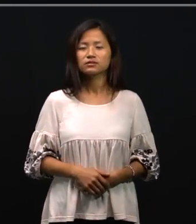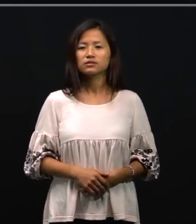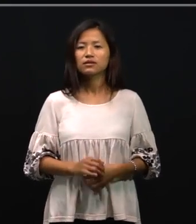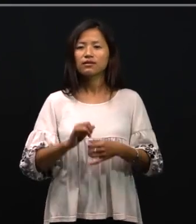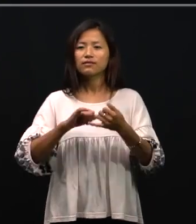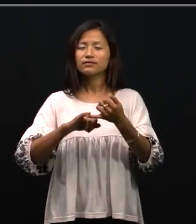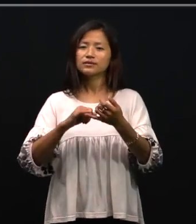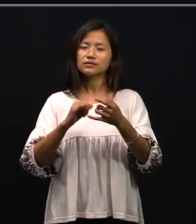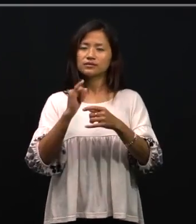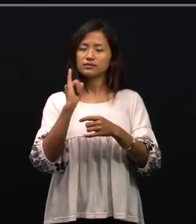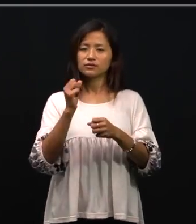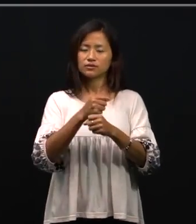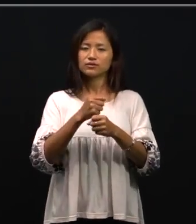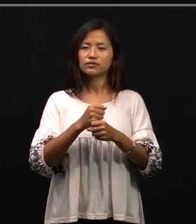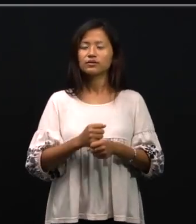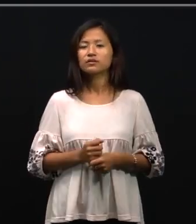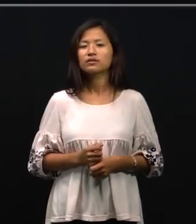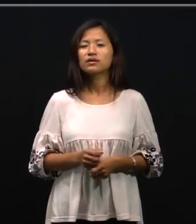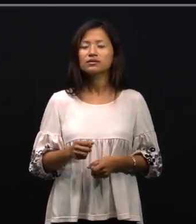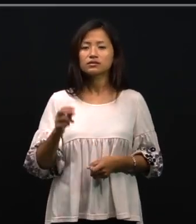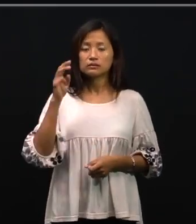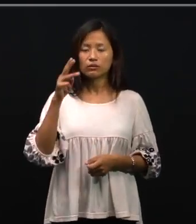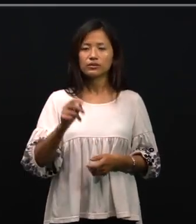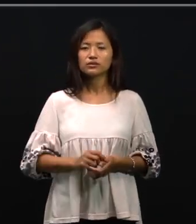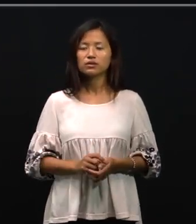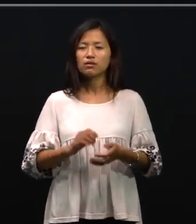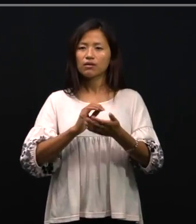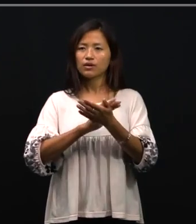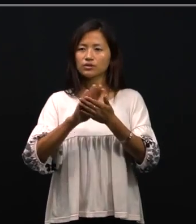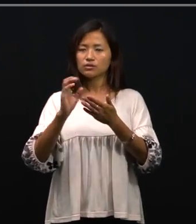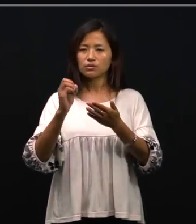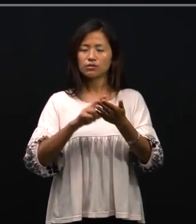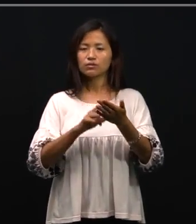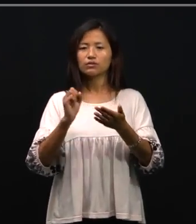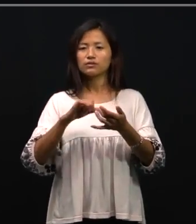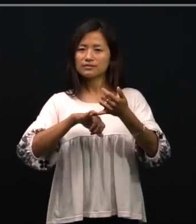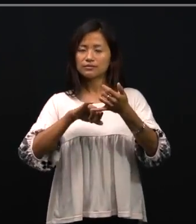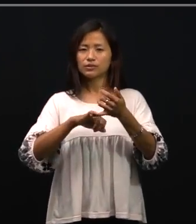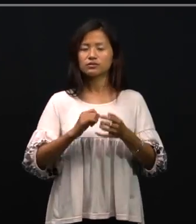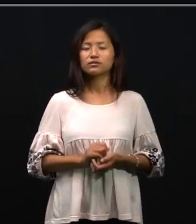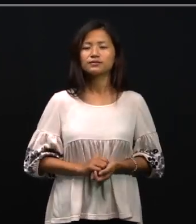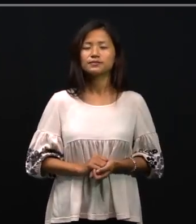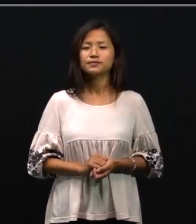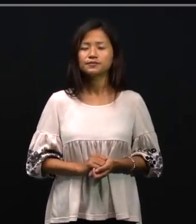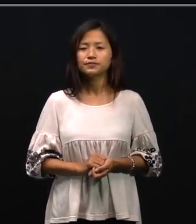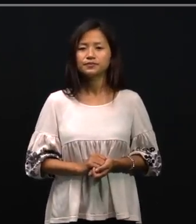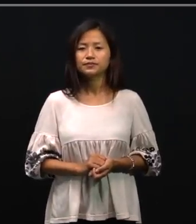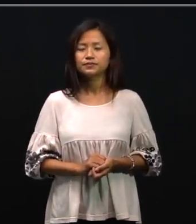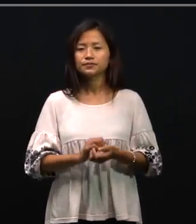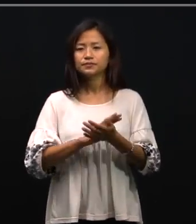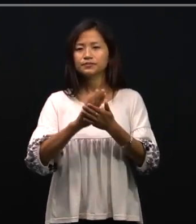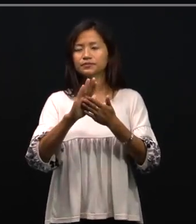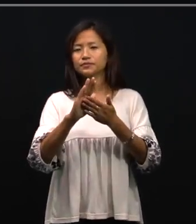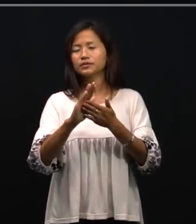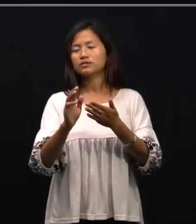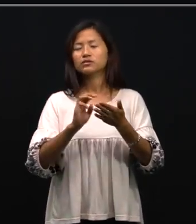or scientific name of homo human beings is known as Homo sapiens, and it consists of two components, Homo and